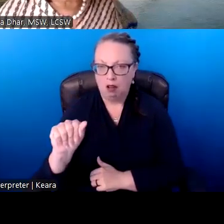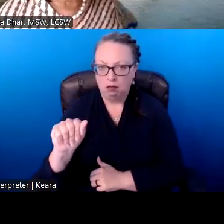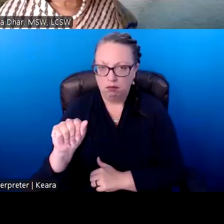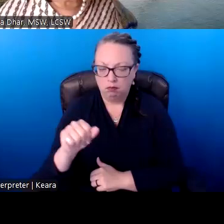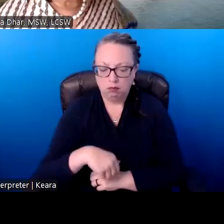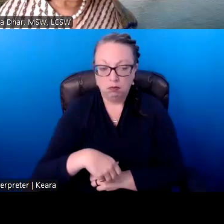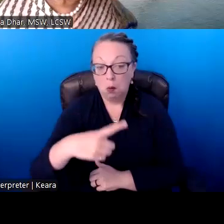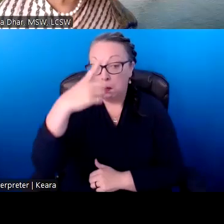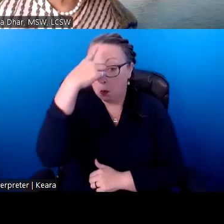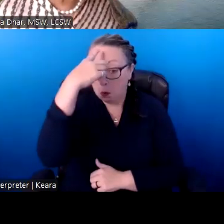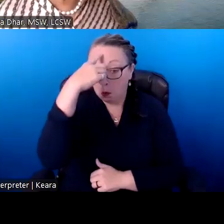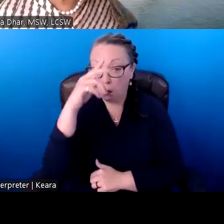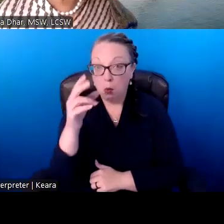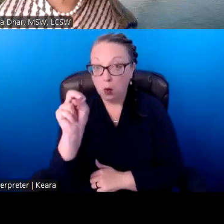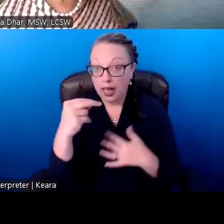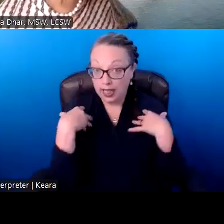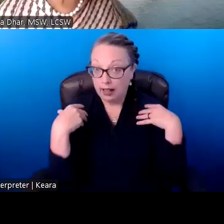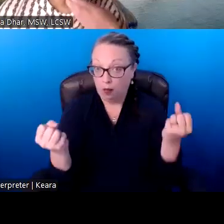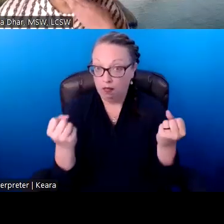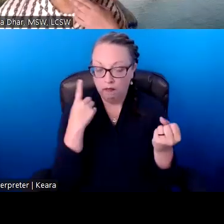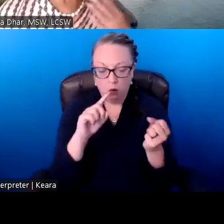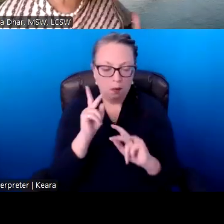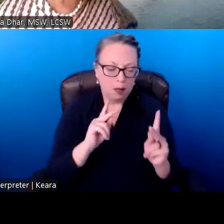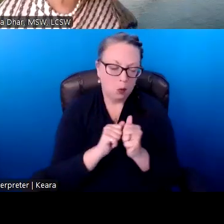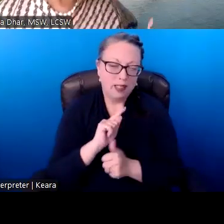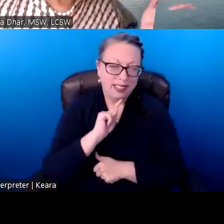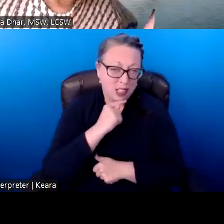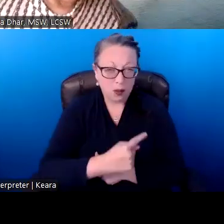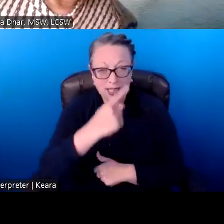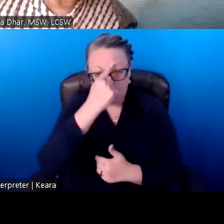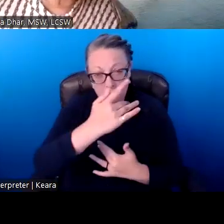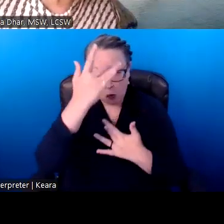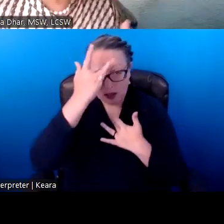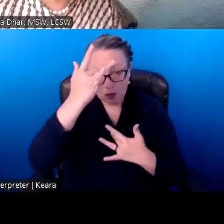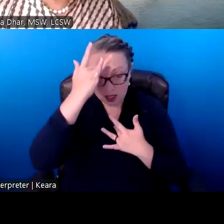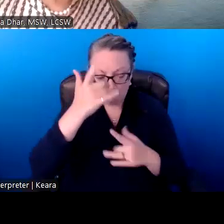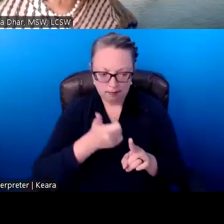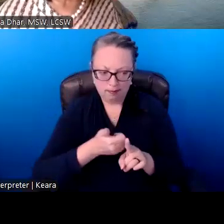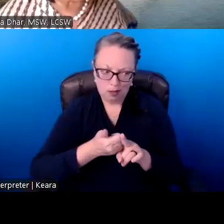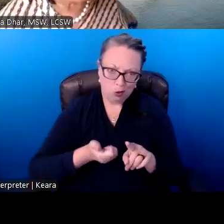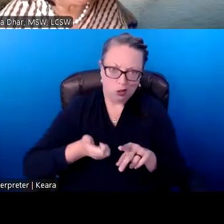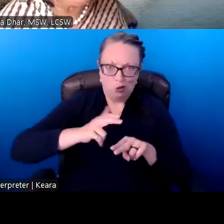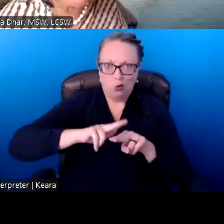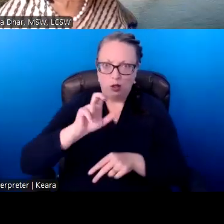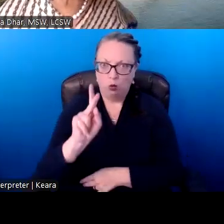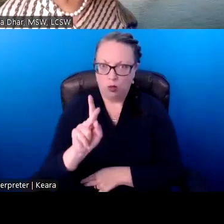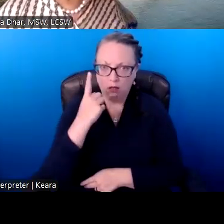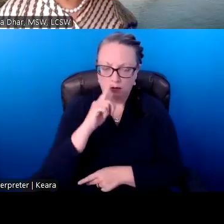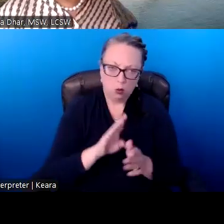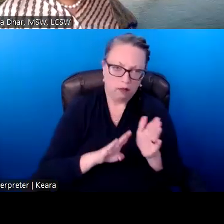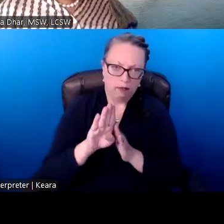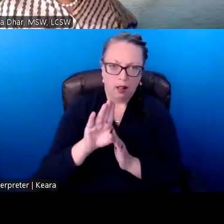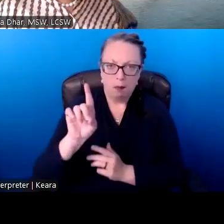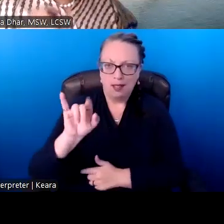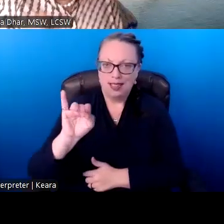health, especially for people with serious mental illness who are at increased risk for developing